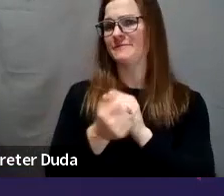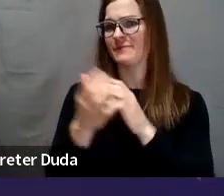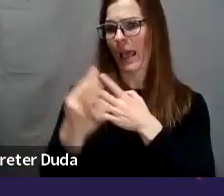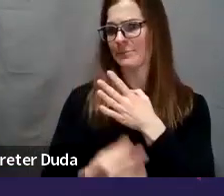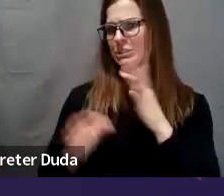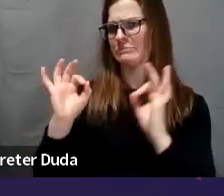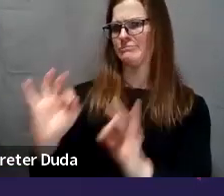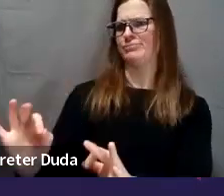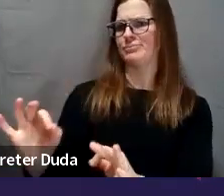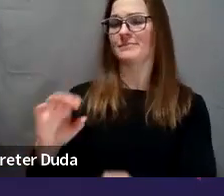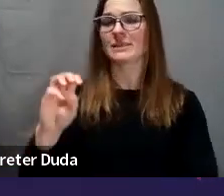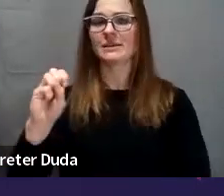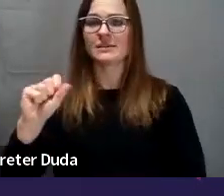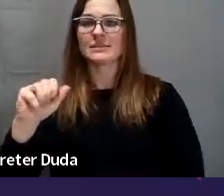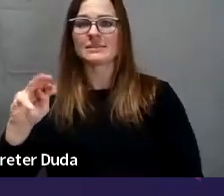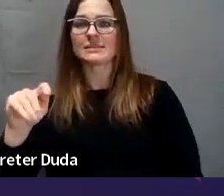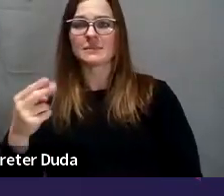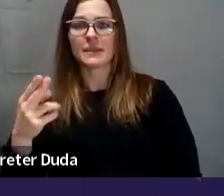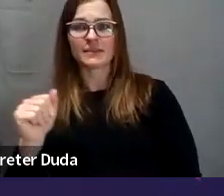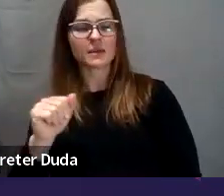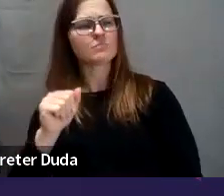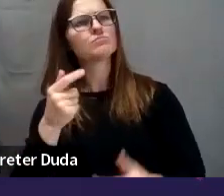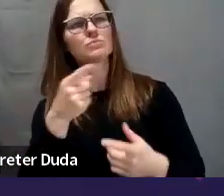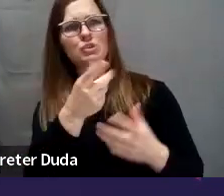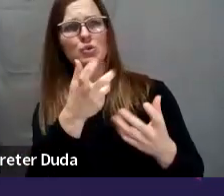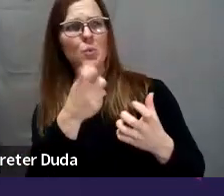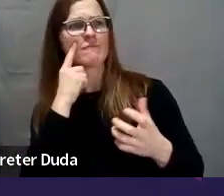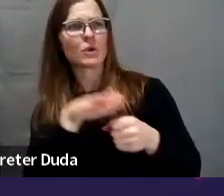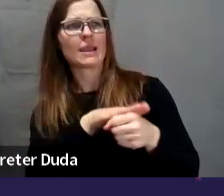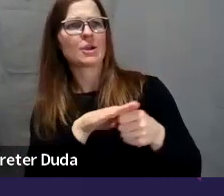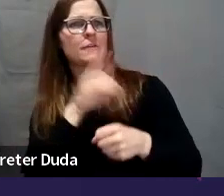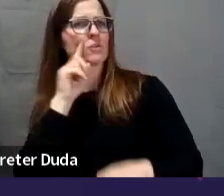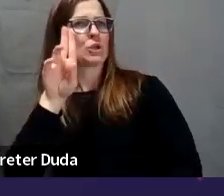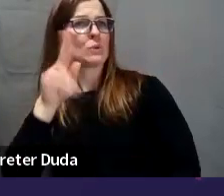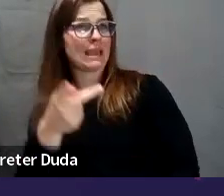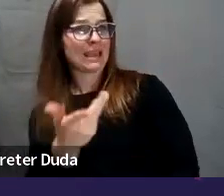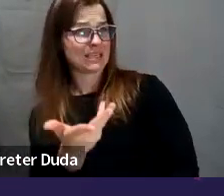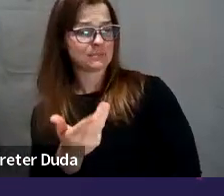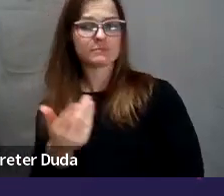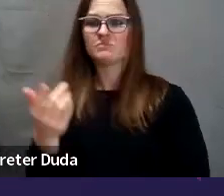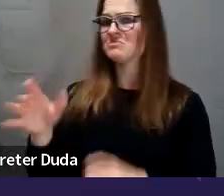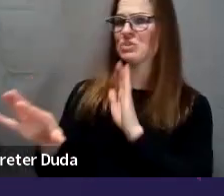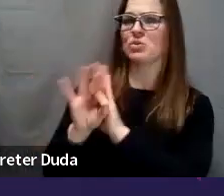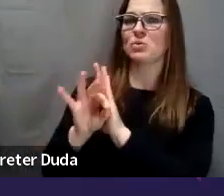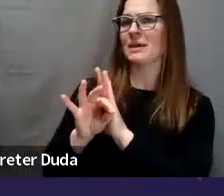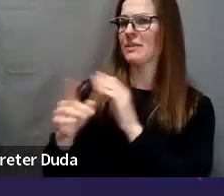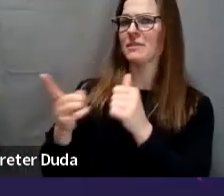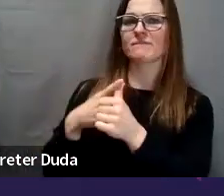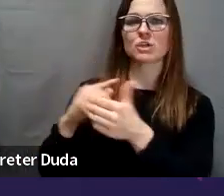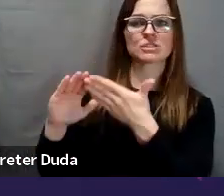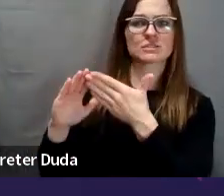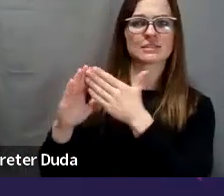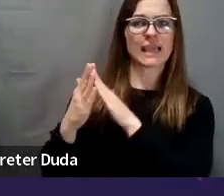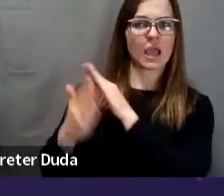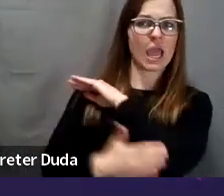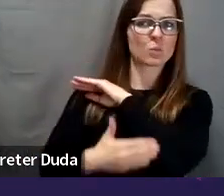And Samantha wrote, what do you want to put as area for the UK? You can just pick the very first county, and